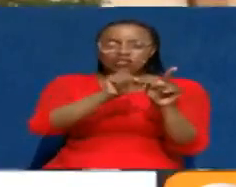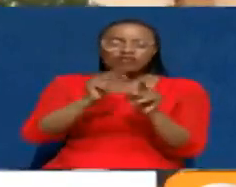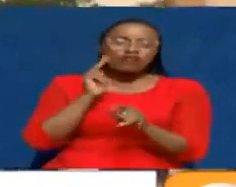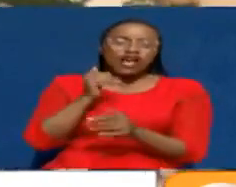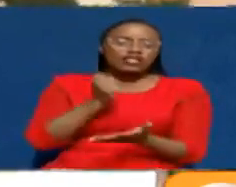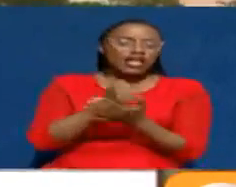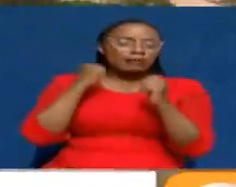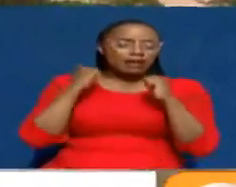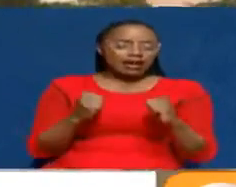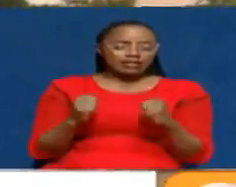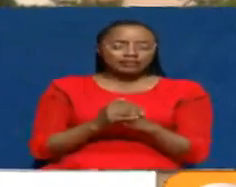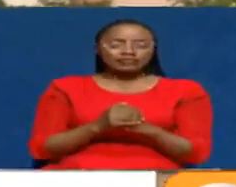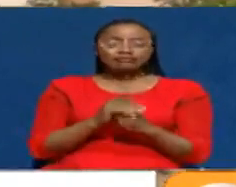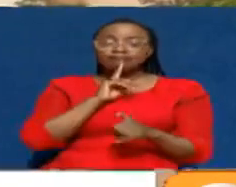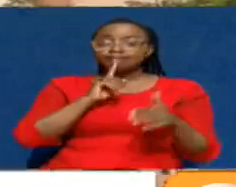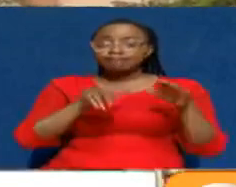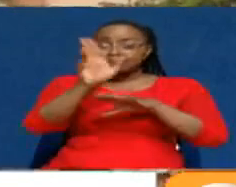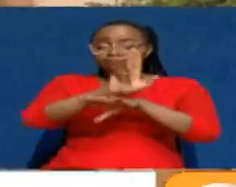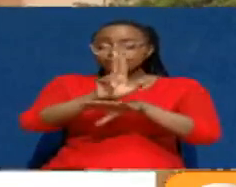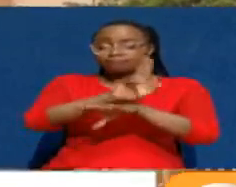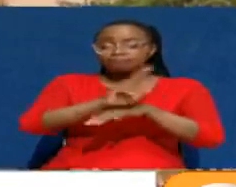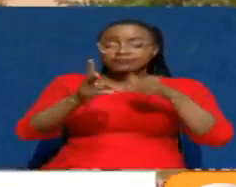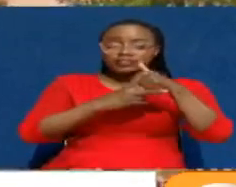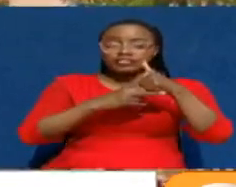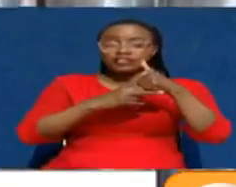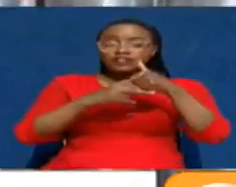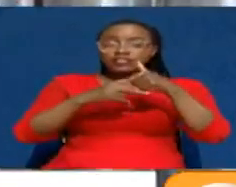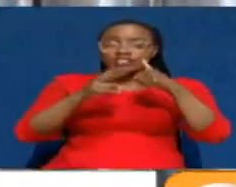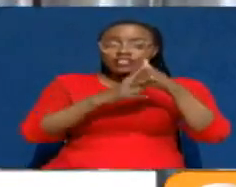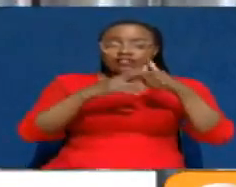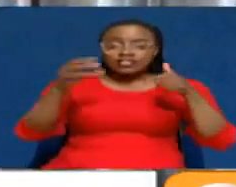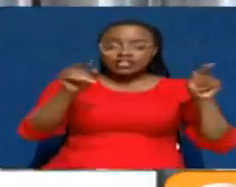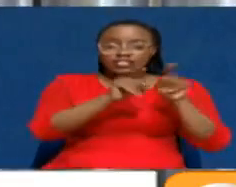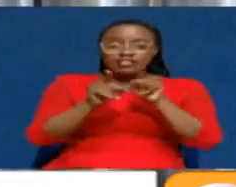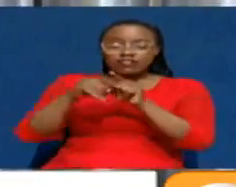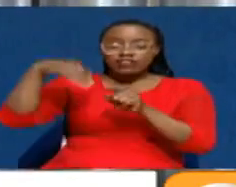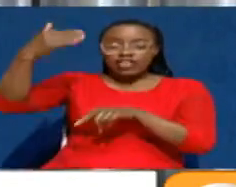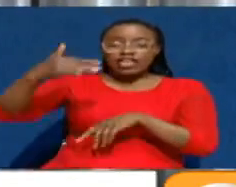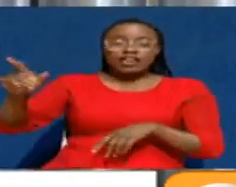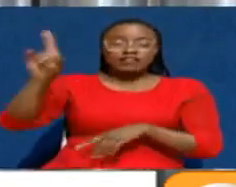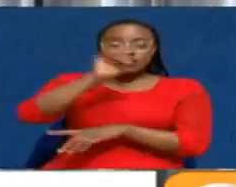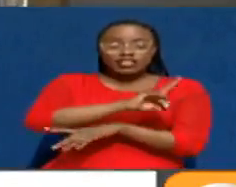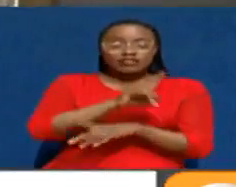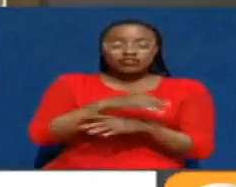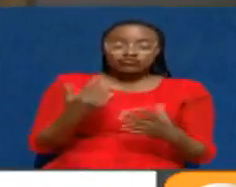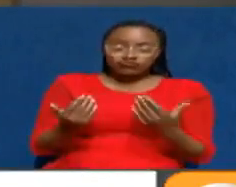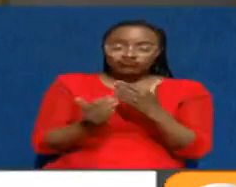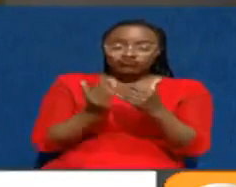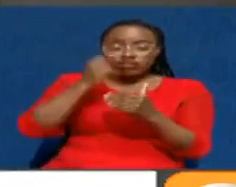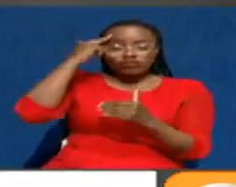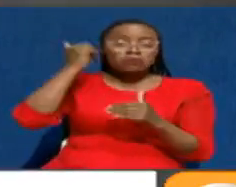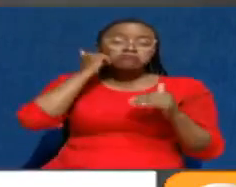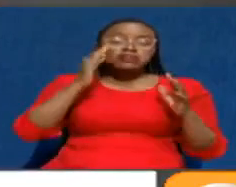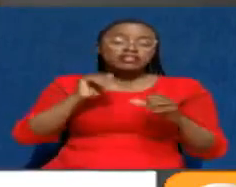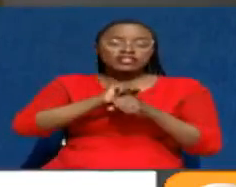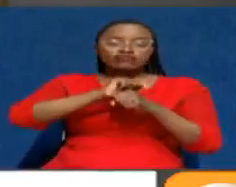help. Ongeri says that they are using at least 70 cylinders of oxygen on a daily basis to attend to COVID-19